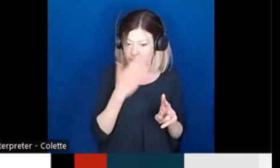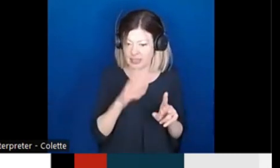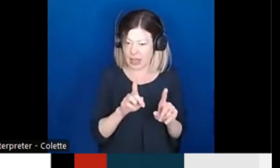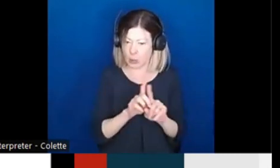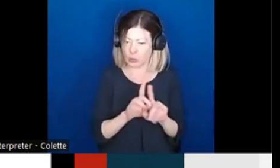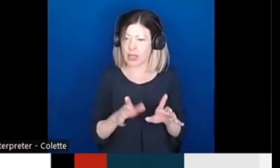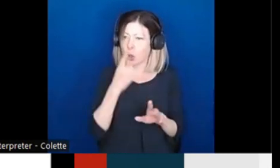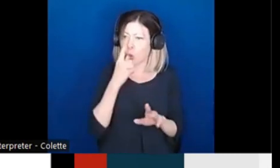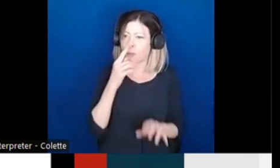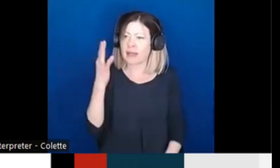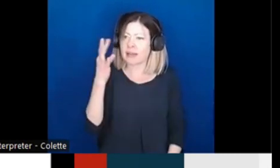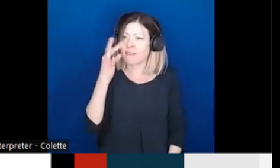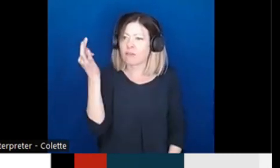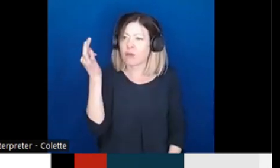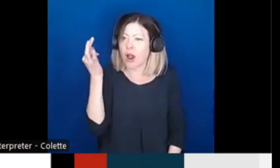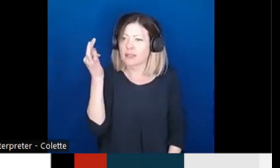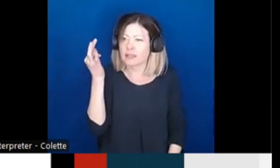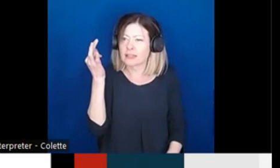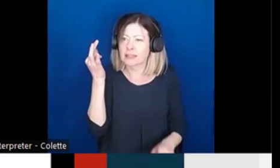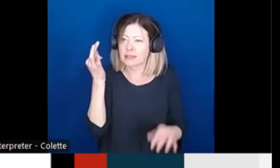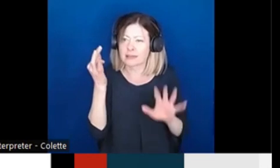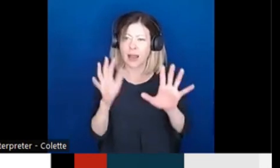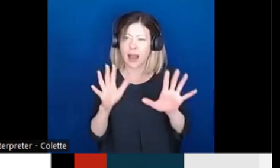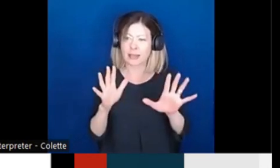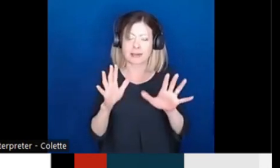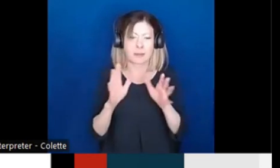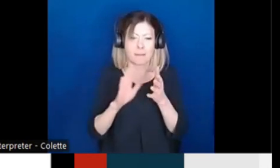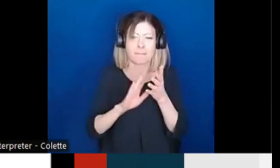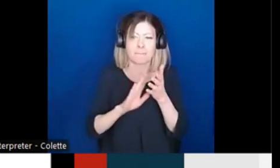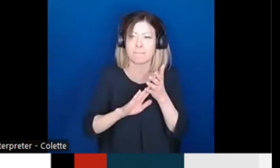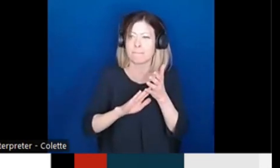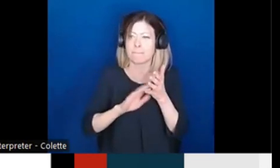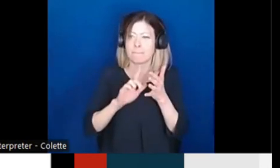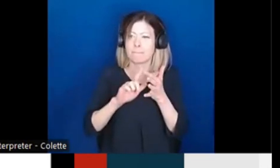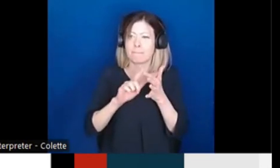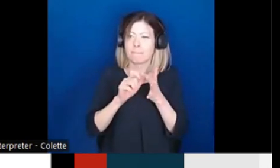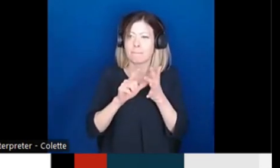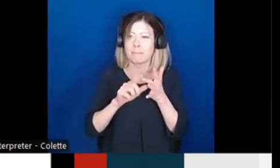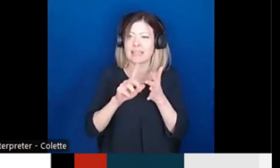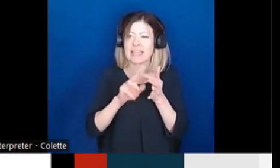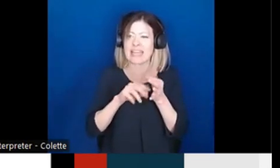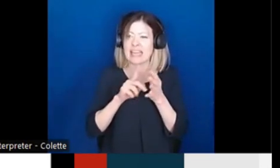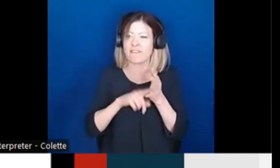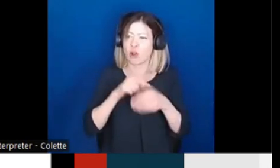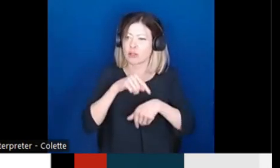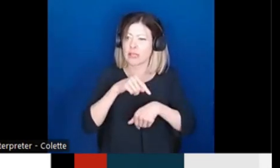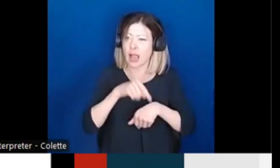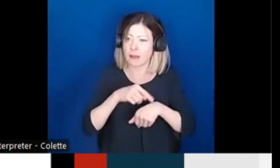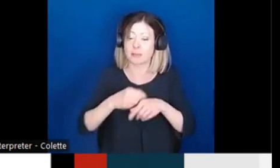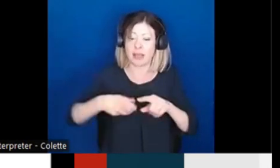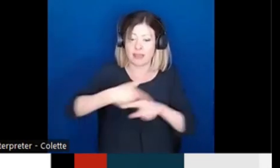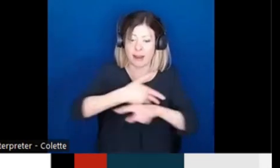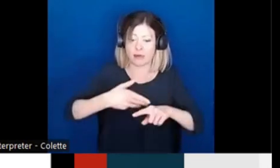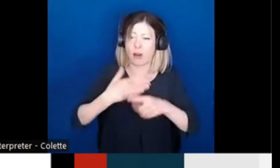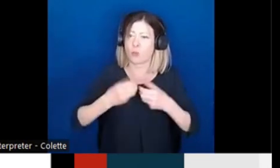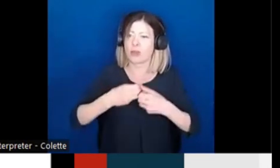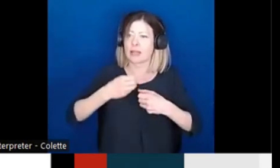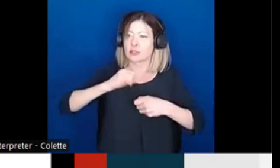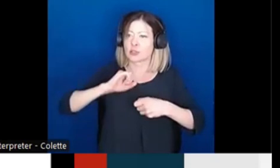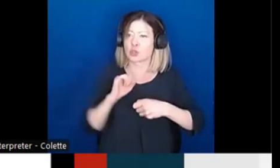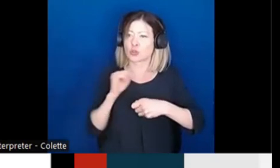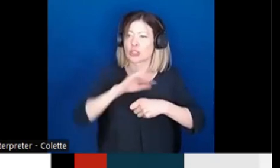with the Highlands of Scotland in the background, and so she's, like I say, she's romanticized it, but also made it look